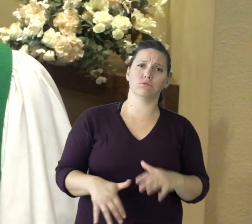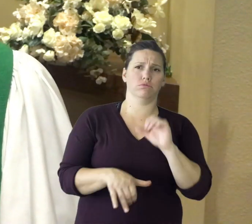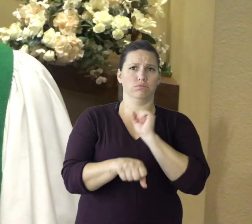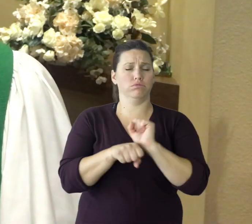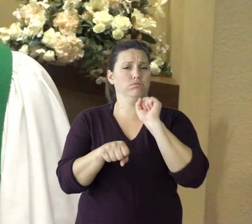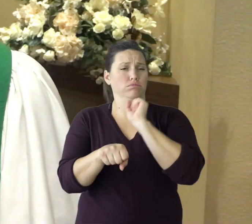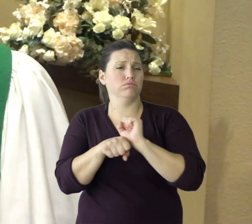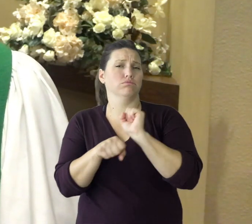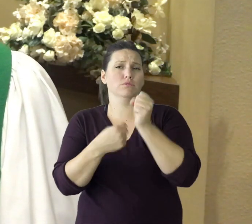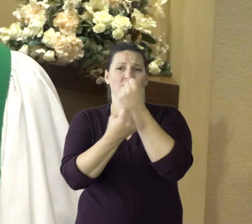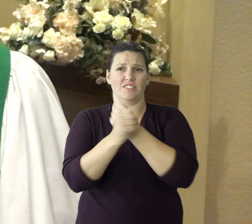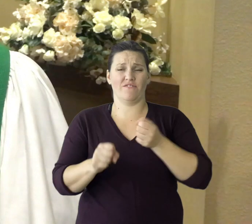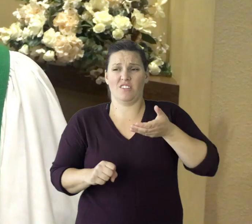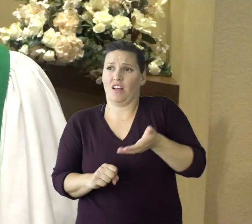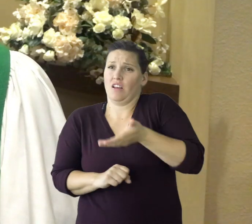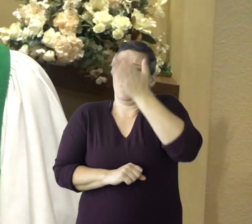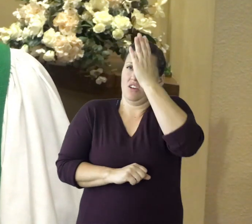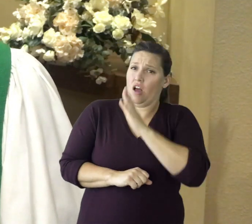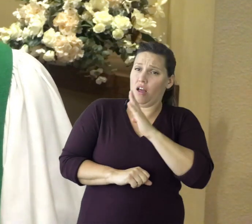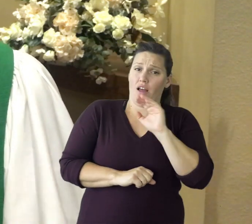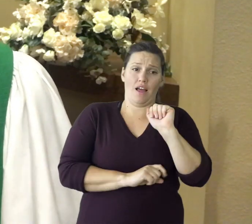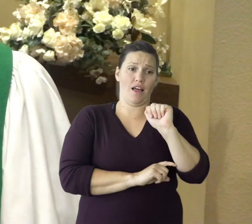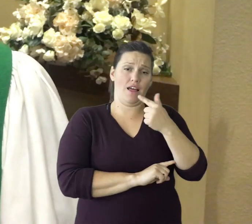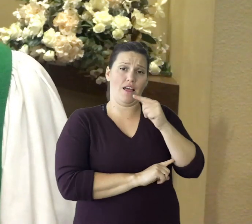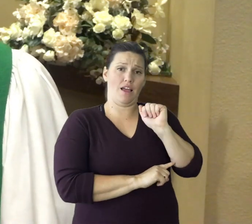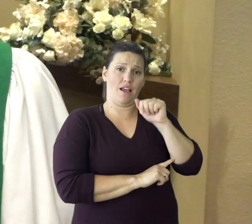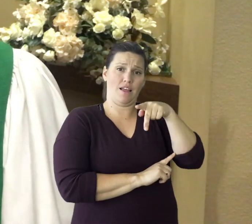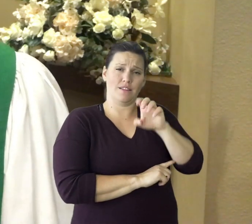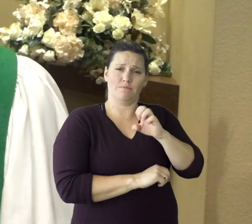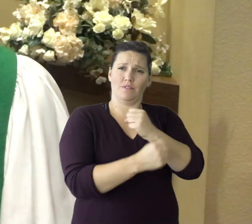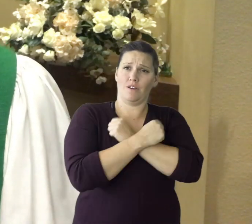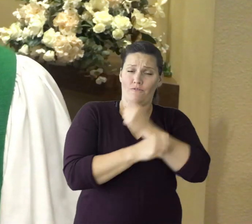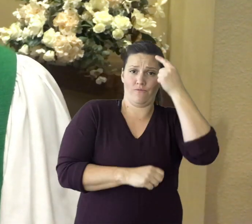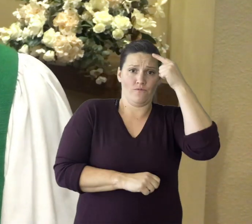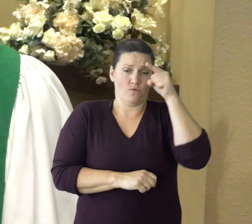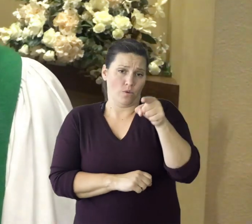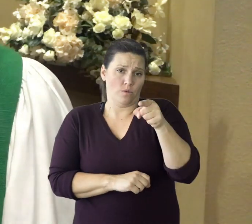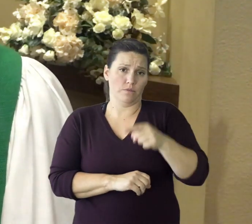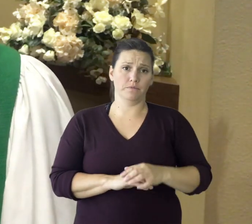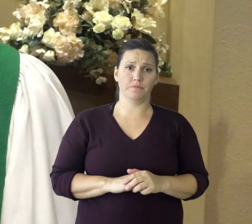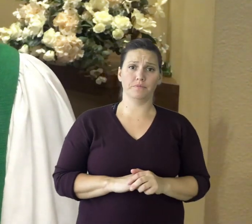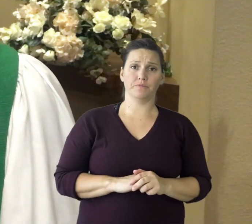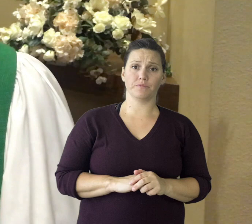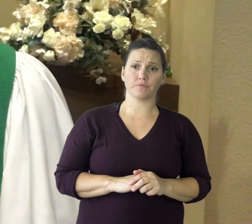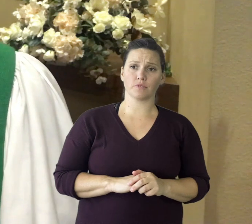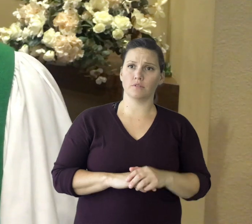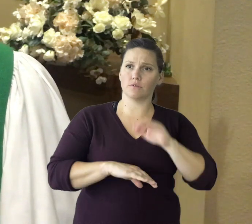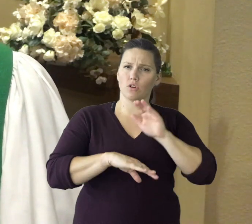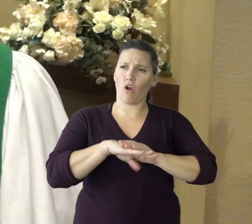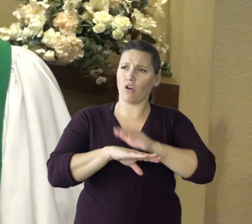the work of salvation for us. This is God's agape love for